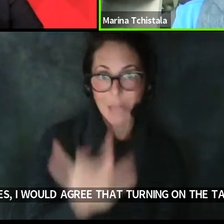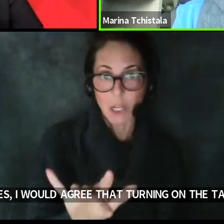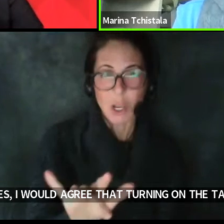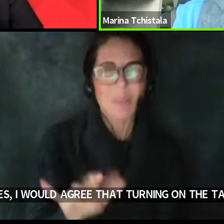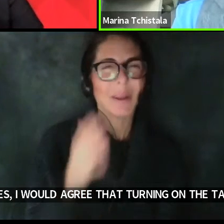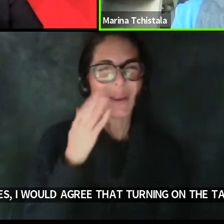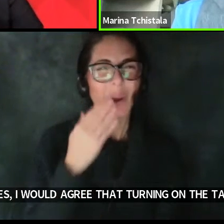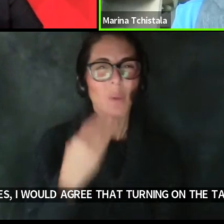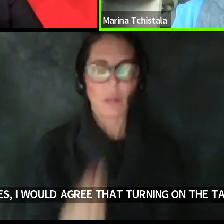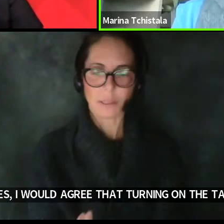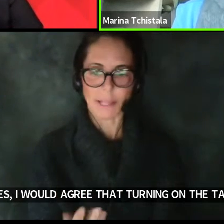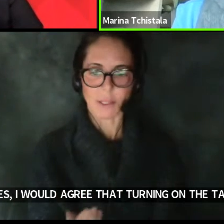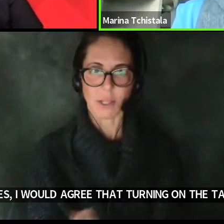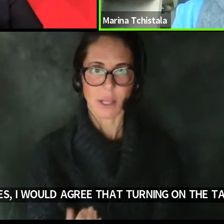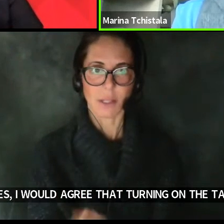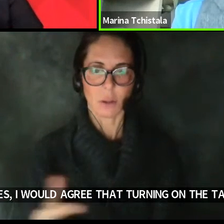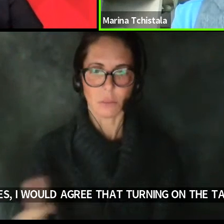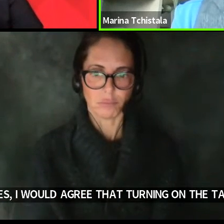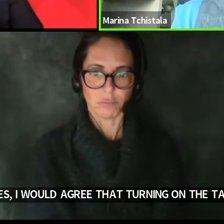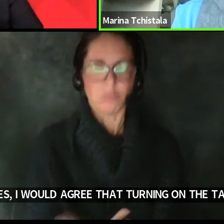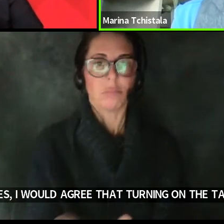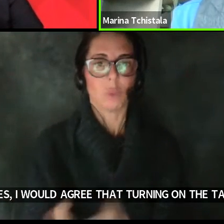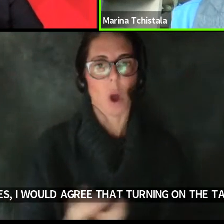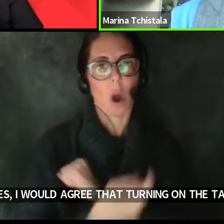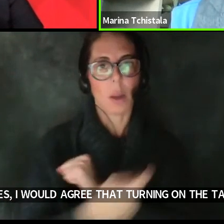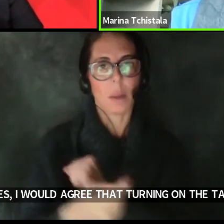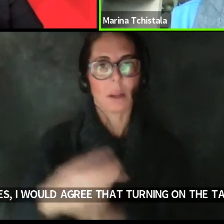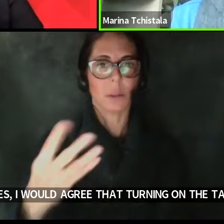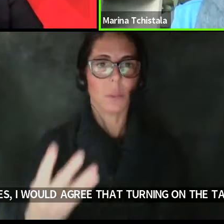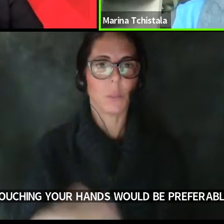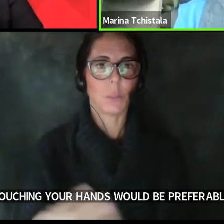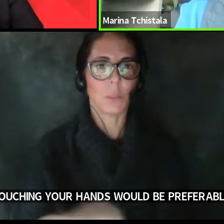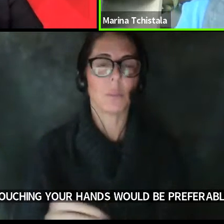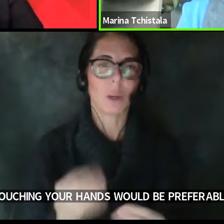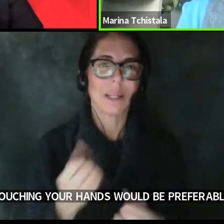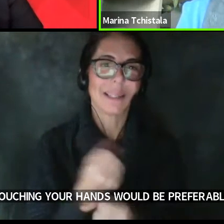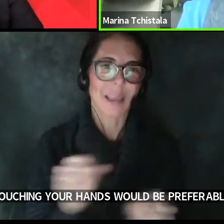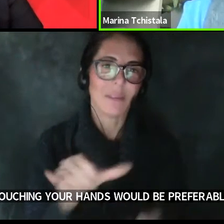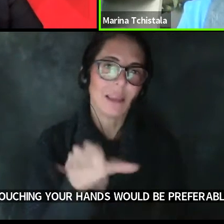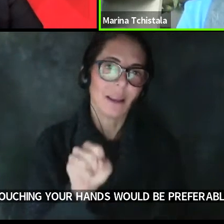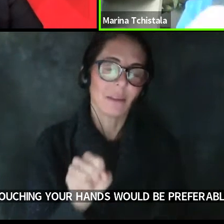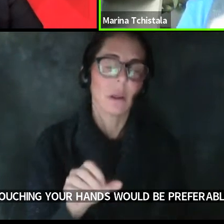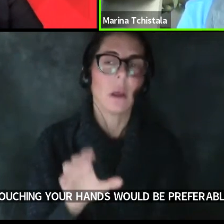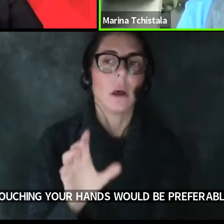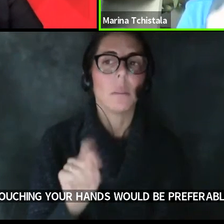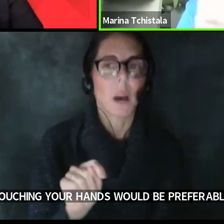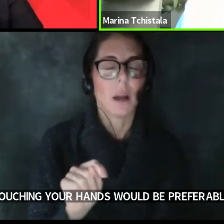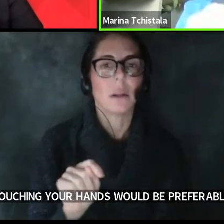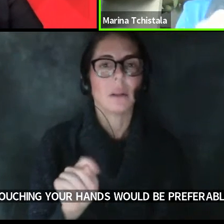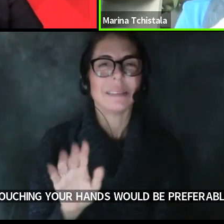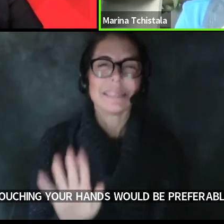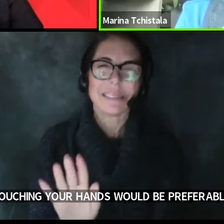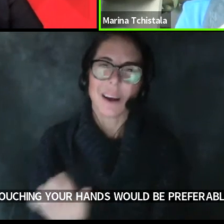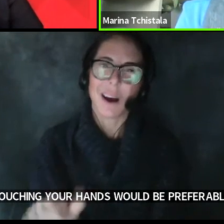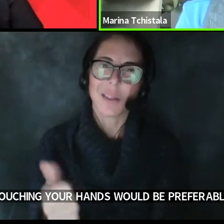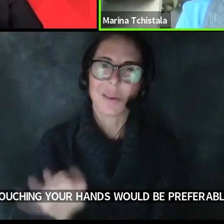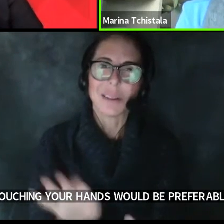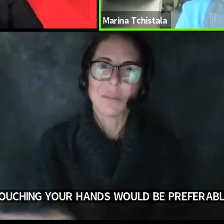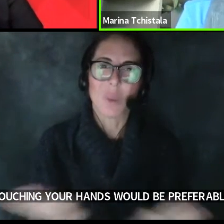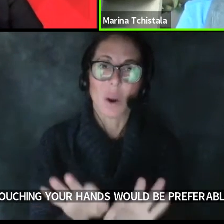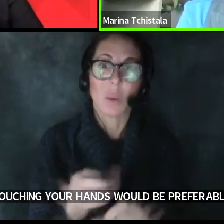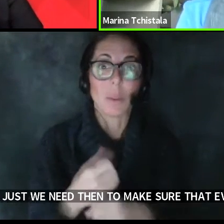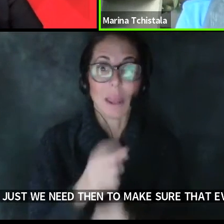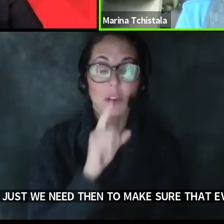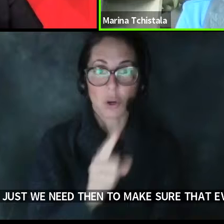felt safer. Just we need then to make sure that everybody disposes those pieces